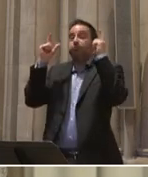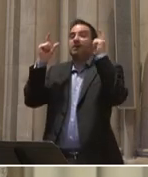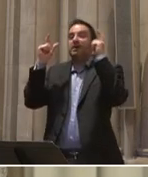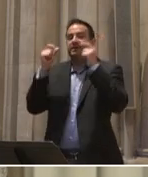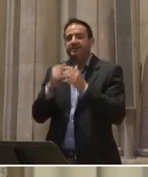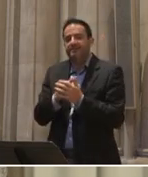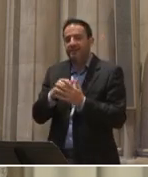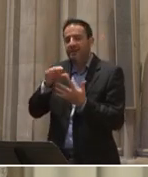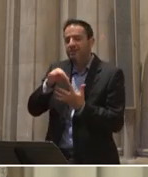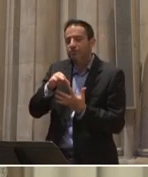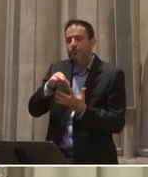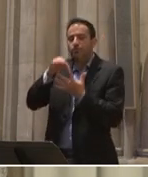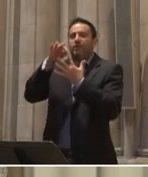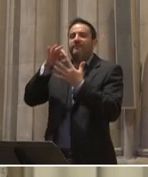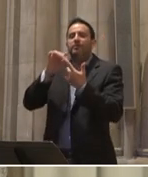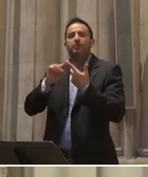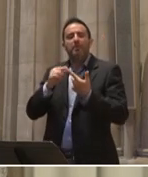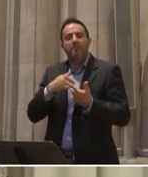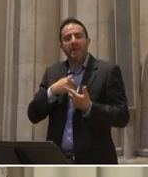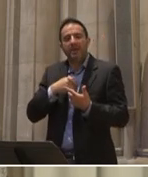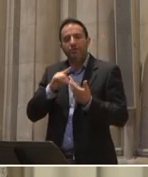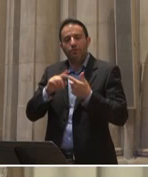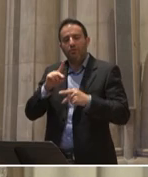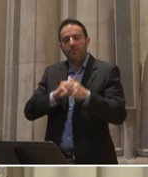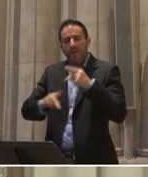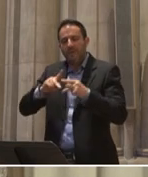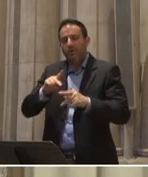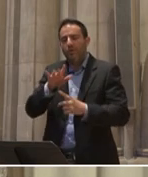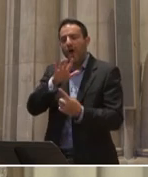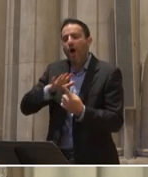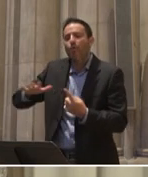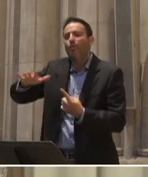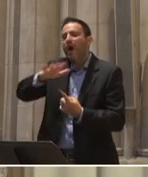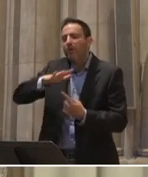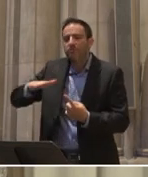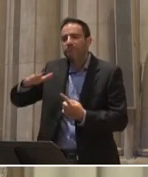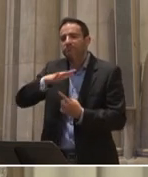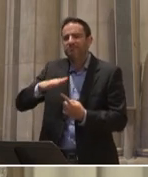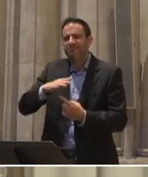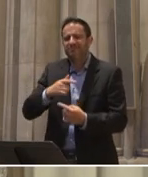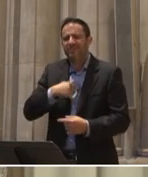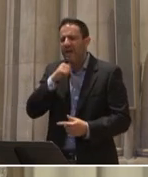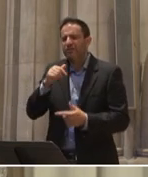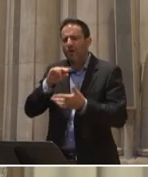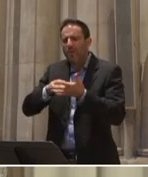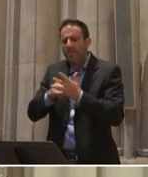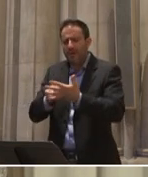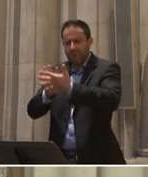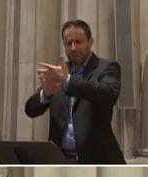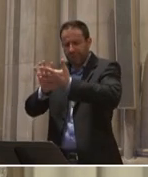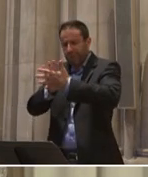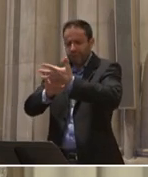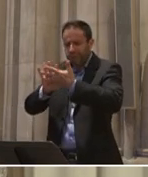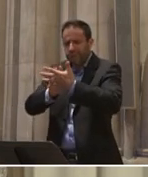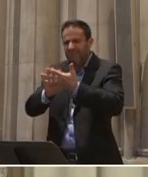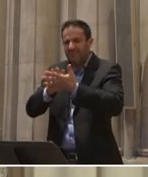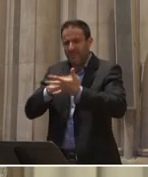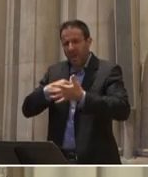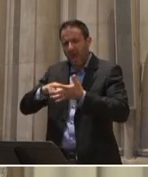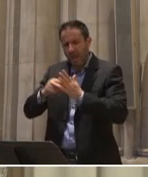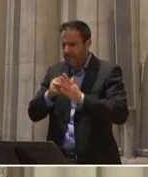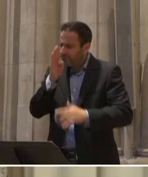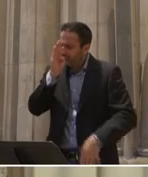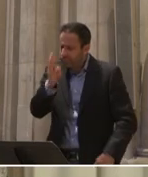a discovery to me as it is to those around me. And I don't mean this abstractly, but in the most concrete terms, because from